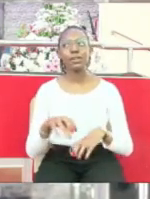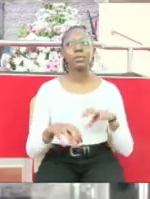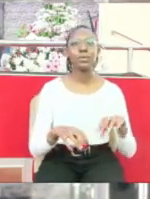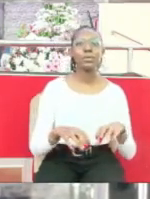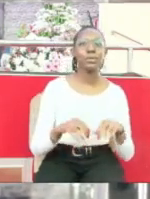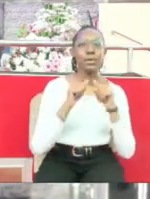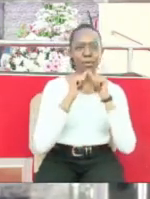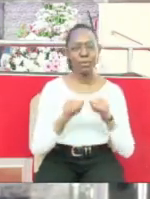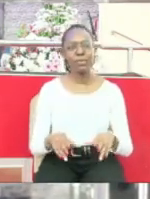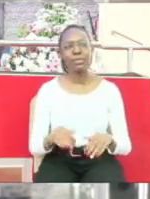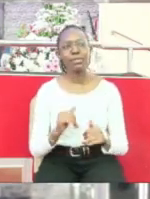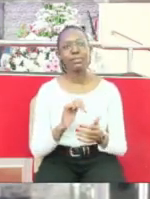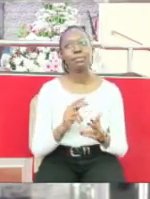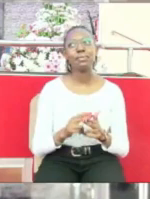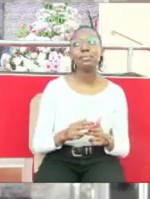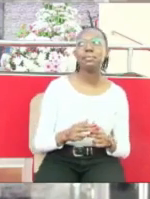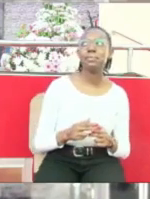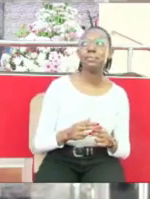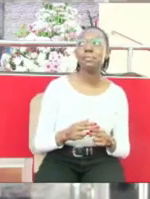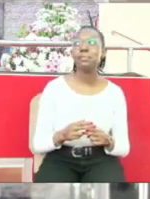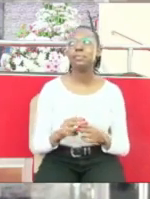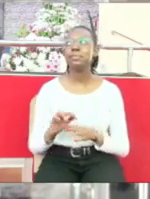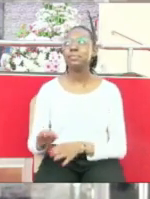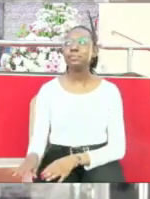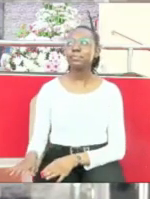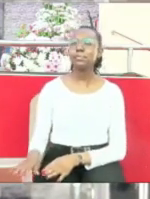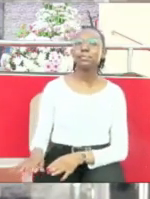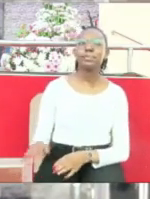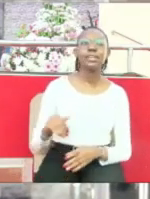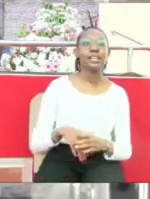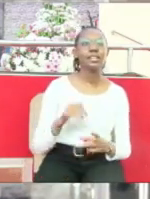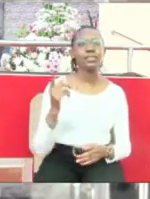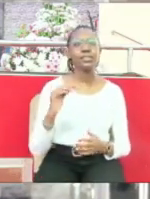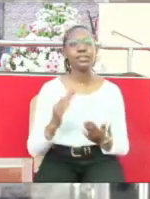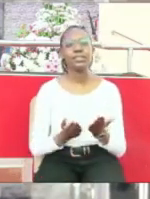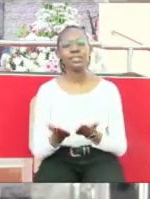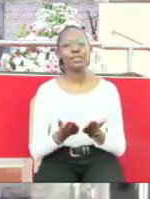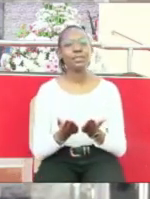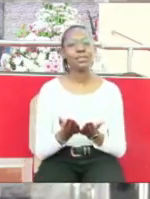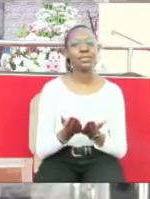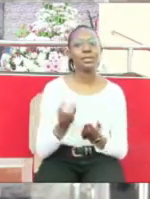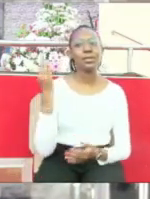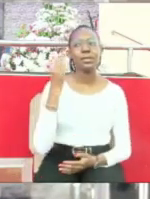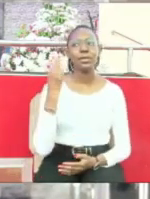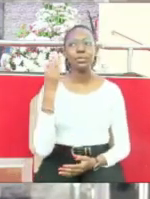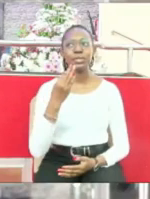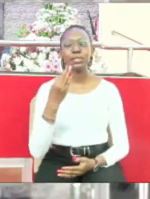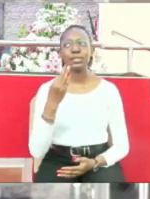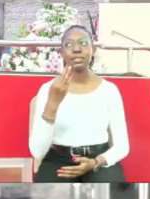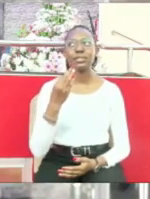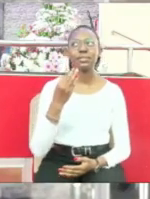Blessed be the name of the Lord. Amen. You know, in our first service, katika ibada ya kwanza, the preacher mhubiri had a very powerful